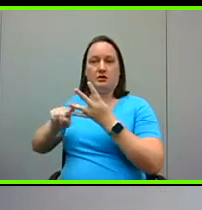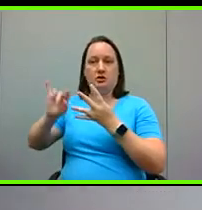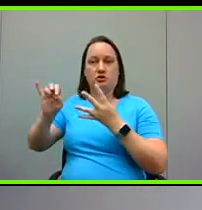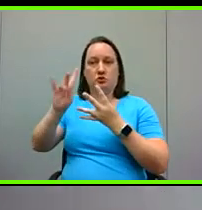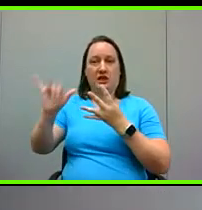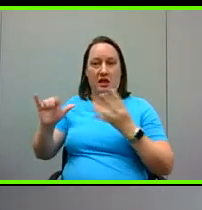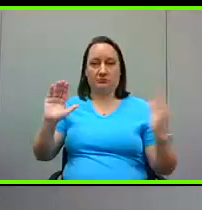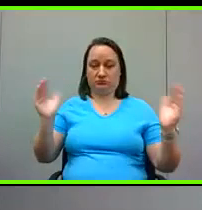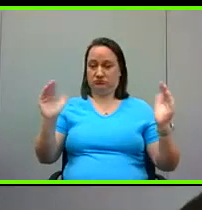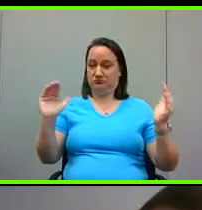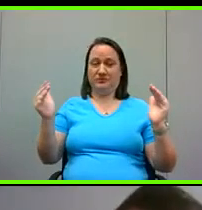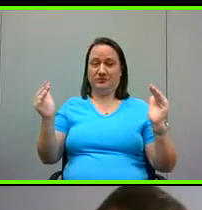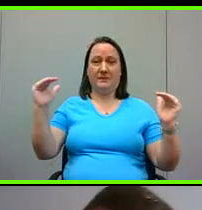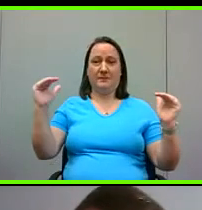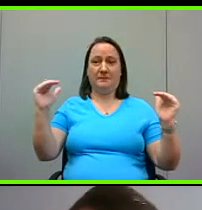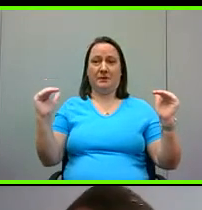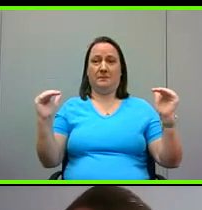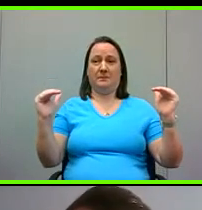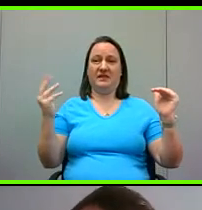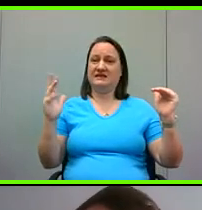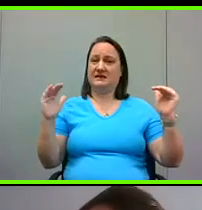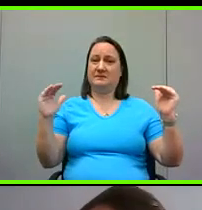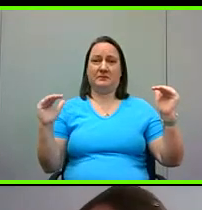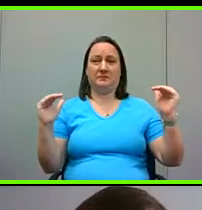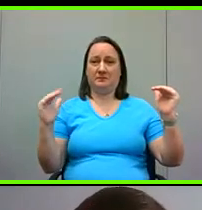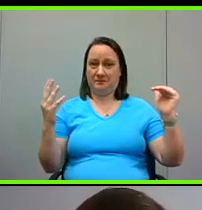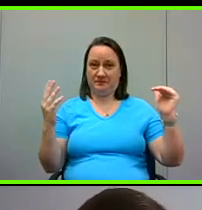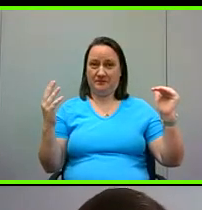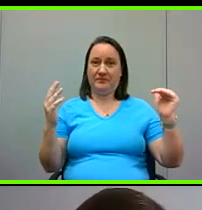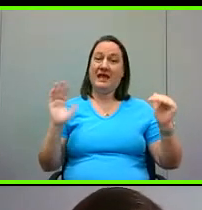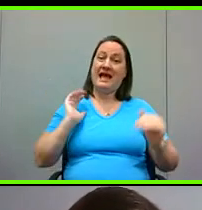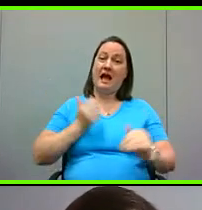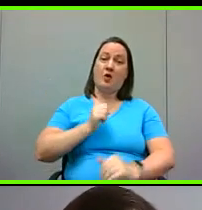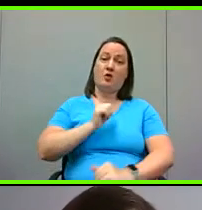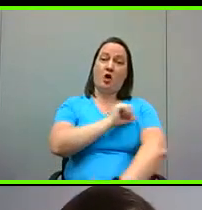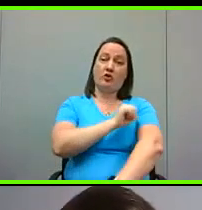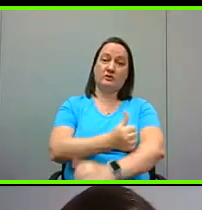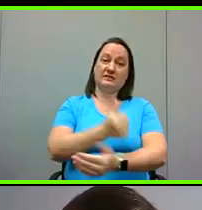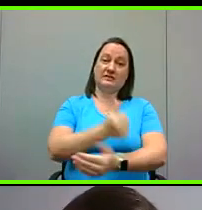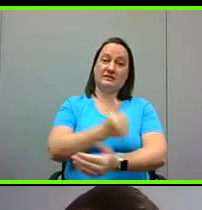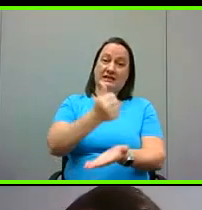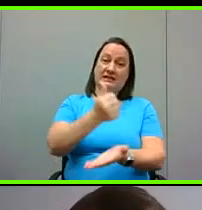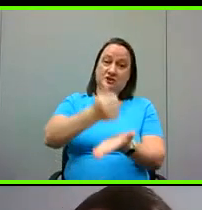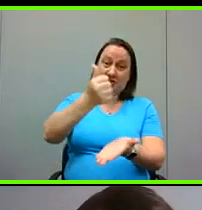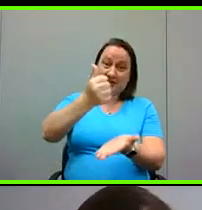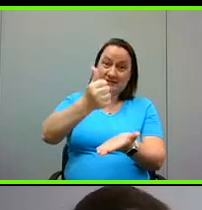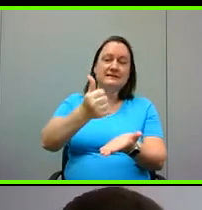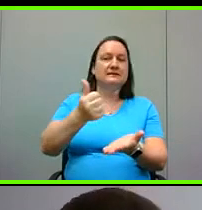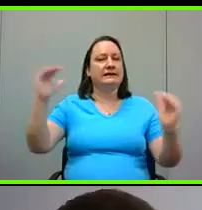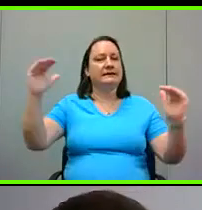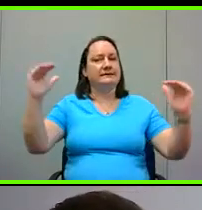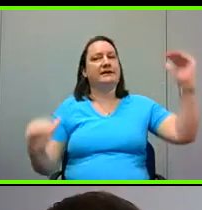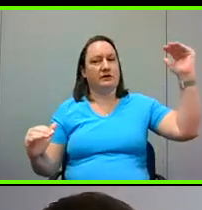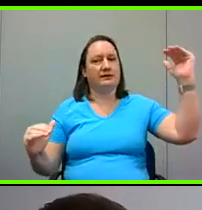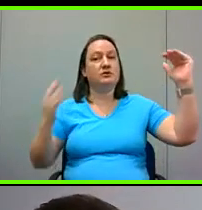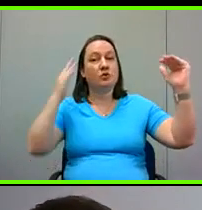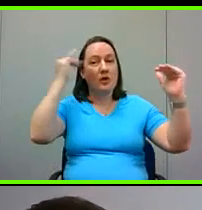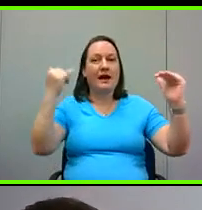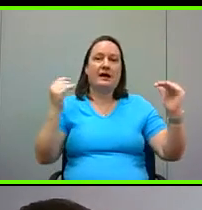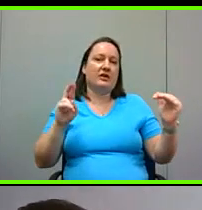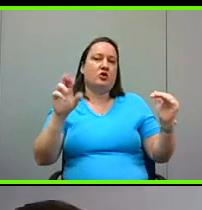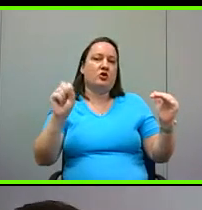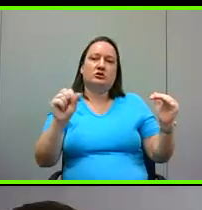Our authorizations have decreased significantly because we're not paying for our vendors to do the services. We're